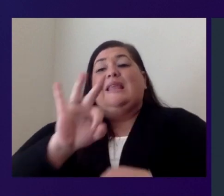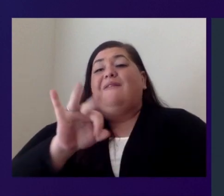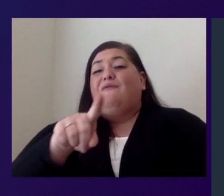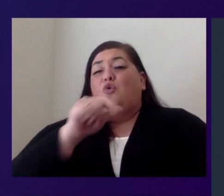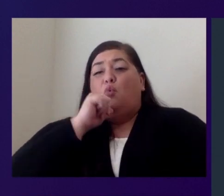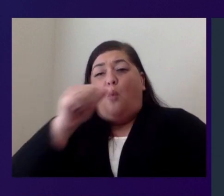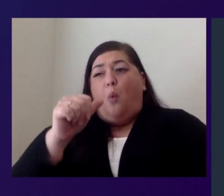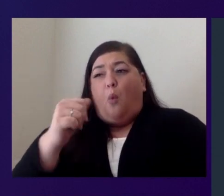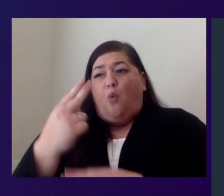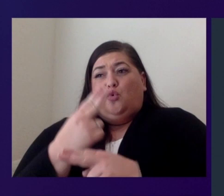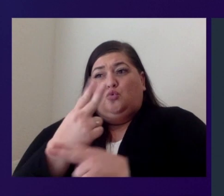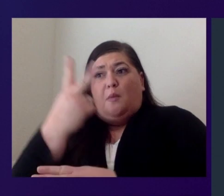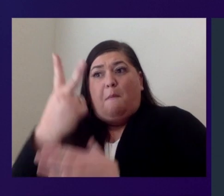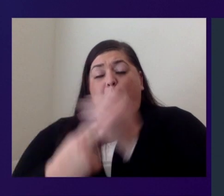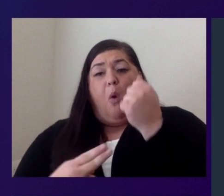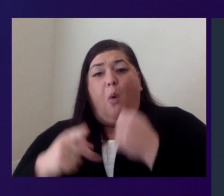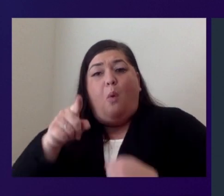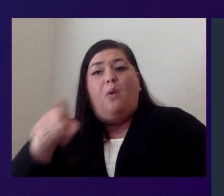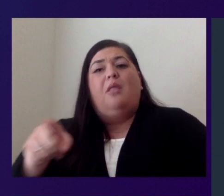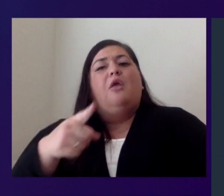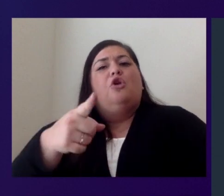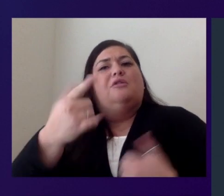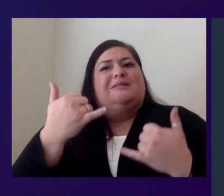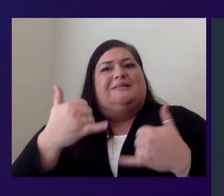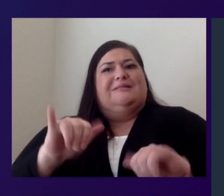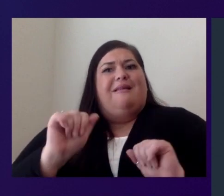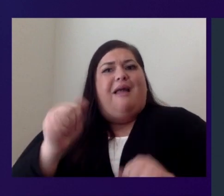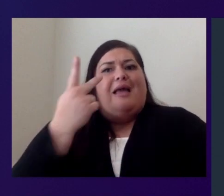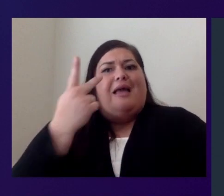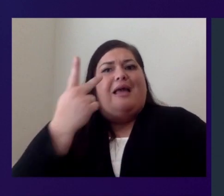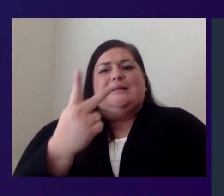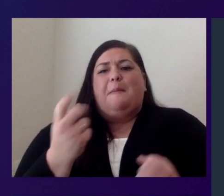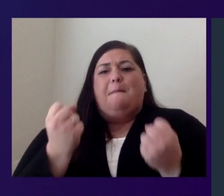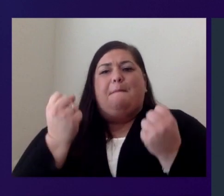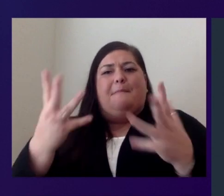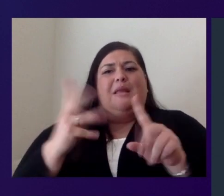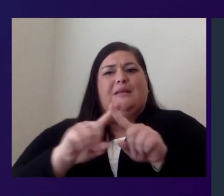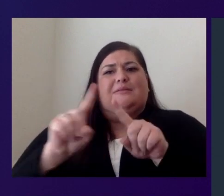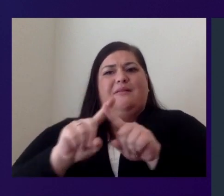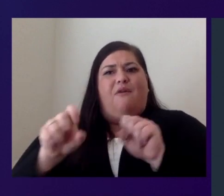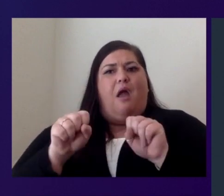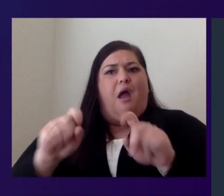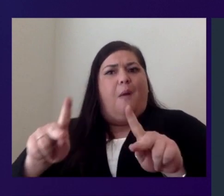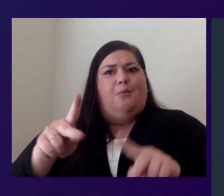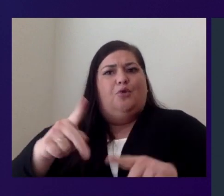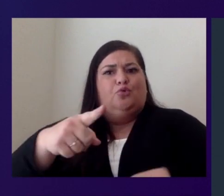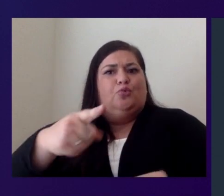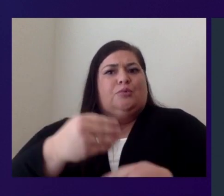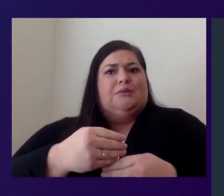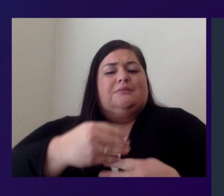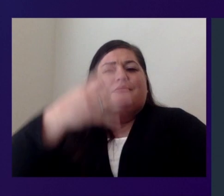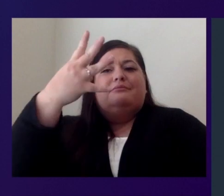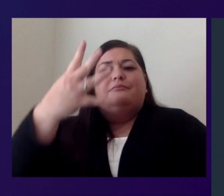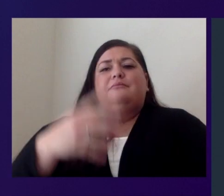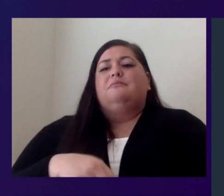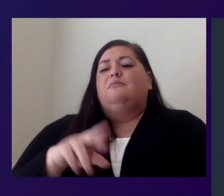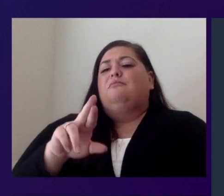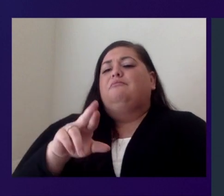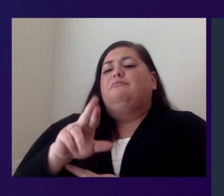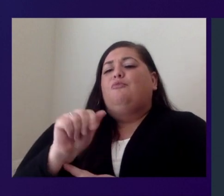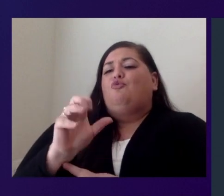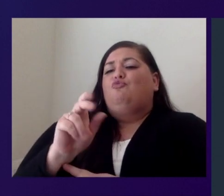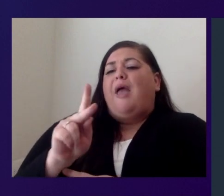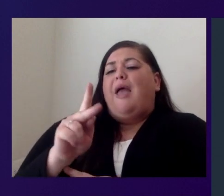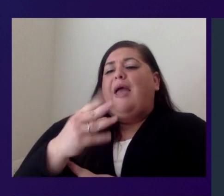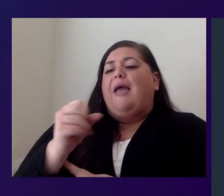hats, look at all the things that you get an opportunity to influence, right? Whether it's racking and stacking and securing all